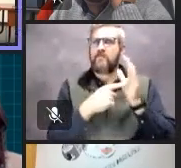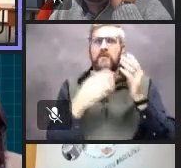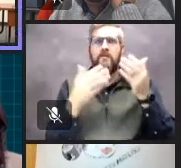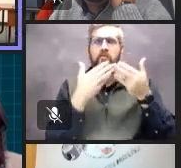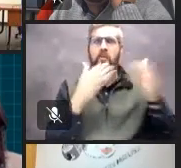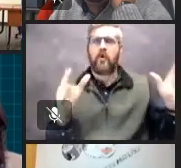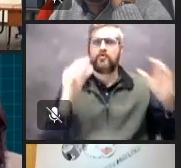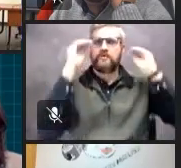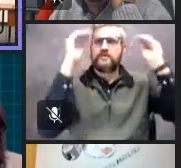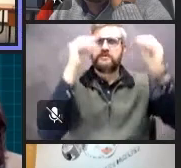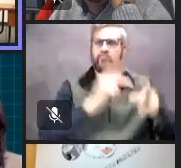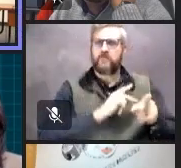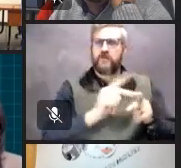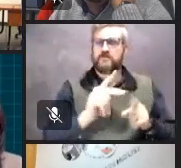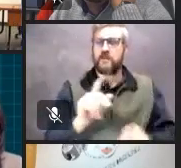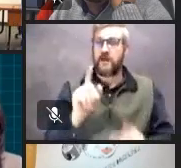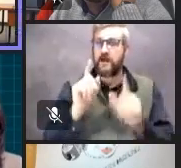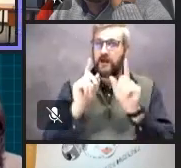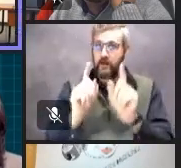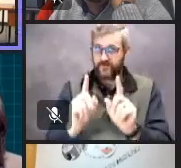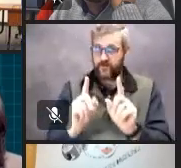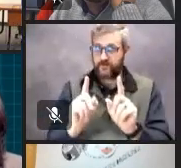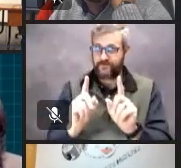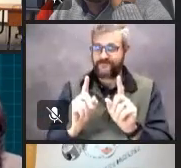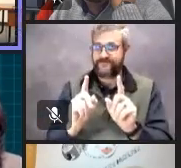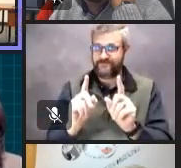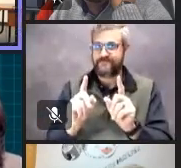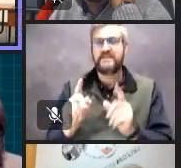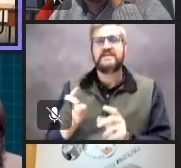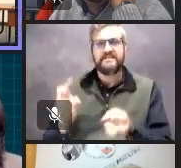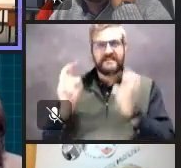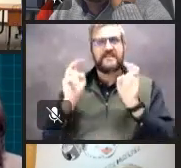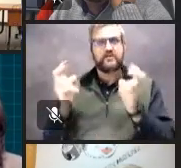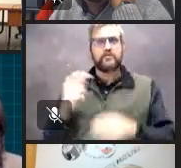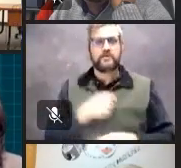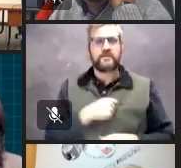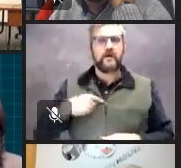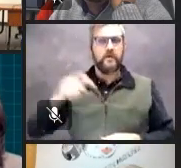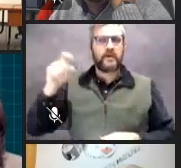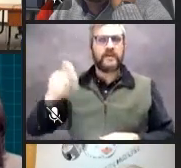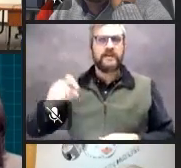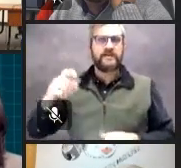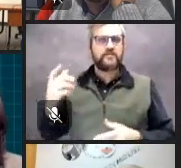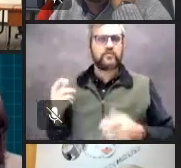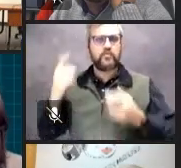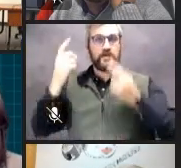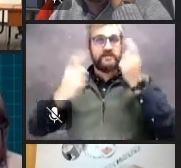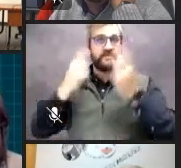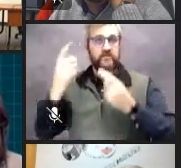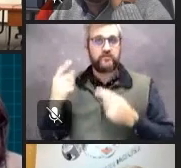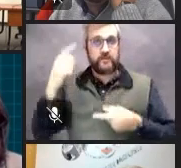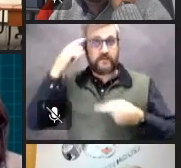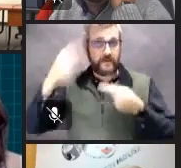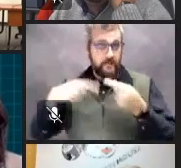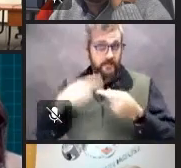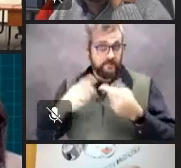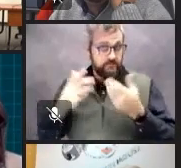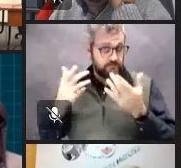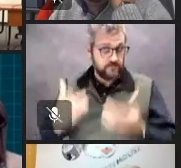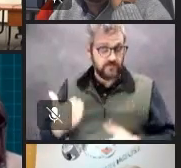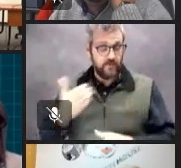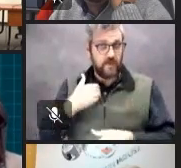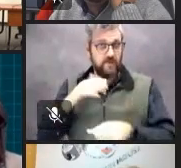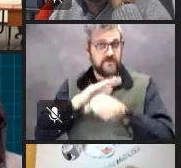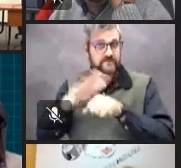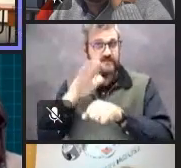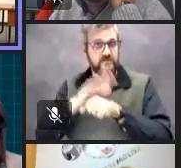profession. However, it is an issue that we need to consider and think about. Do we have sufficient